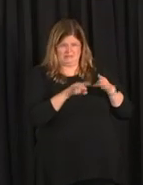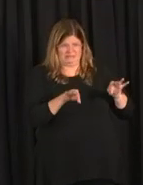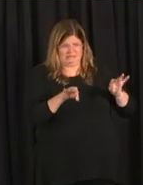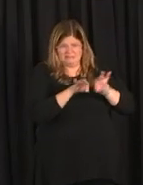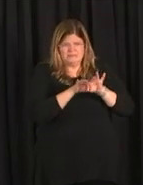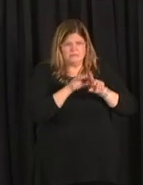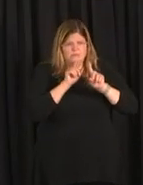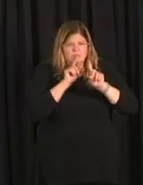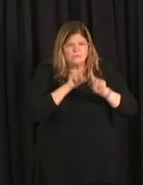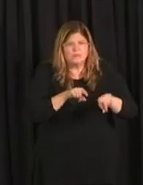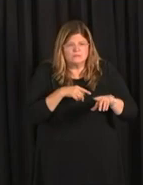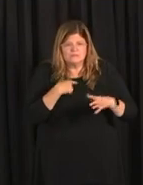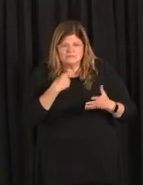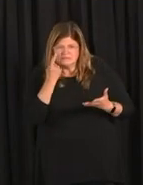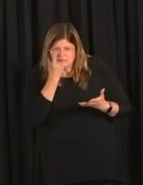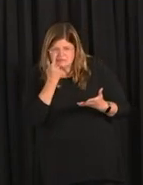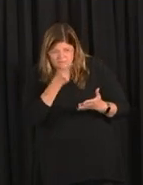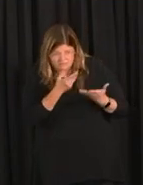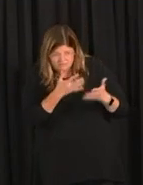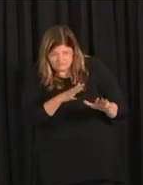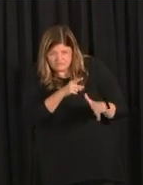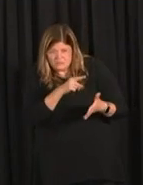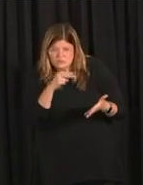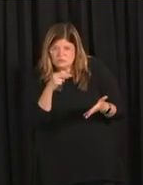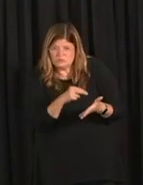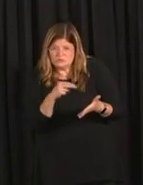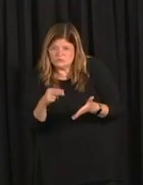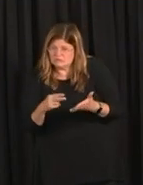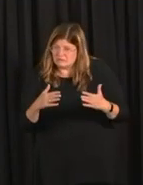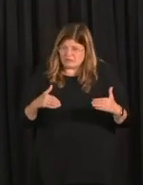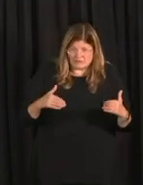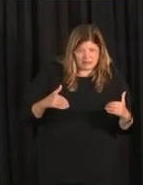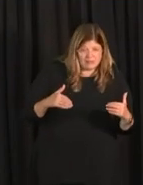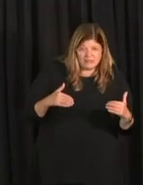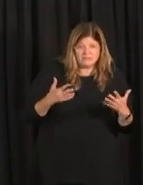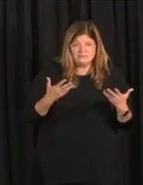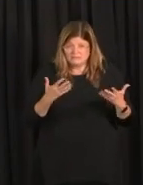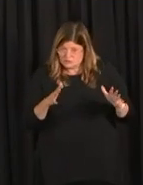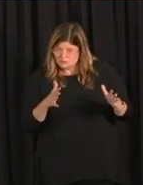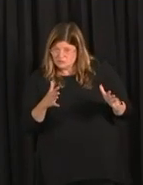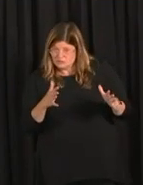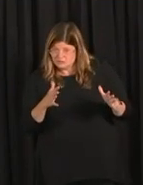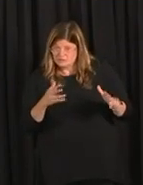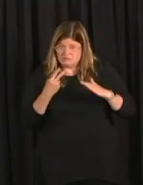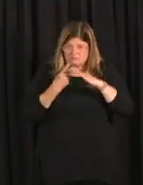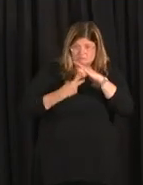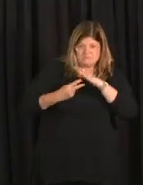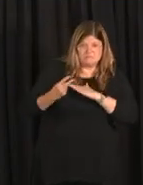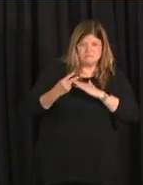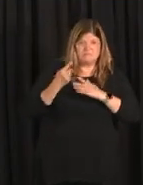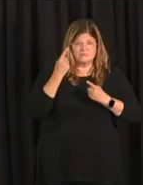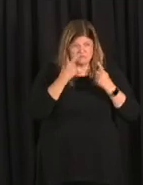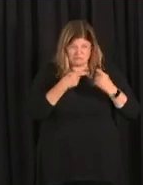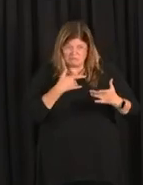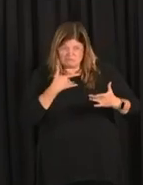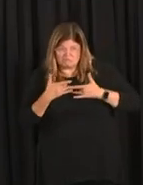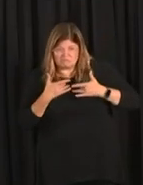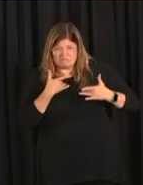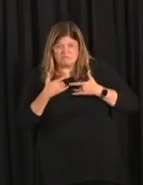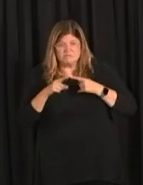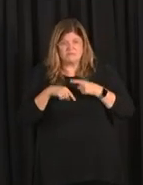month. And I'm just wondering if you have gotten any preview, if you can give us your thoughts or